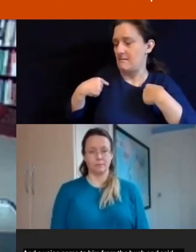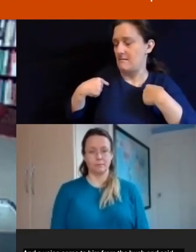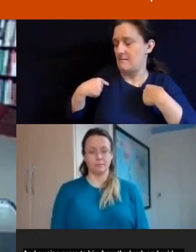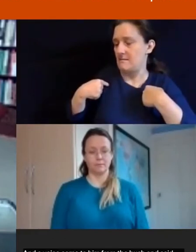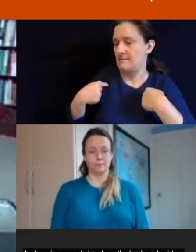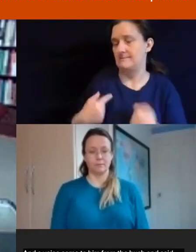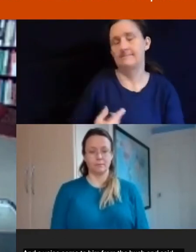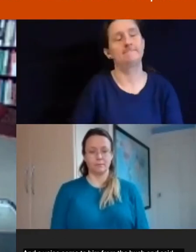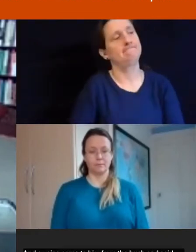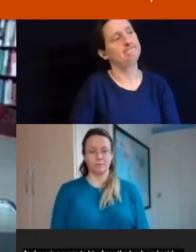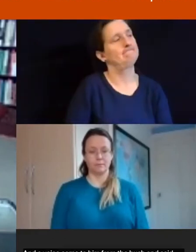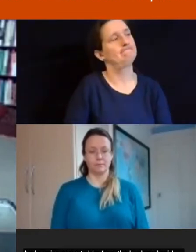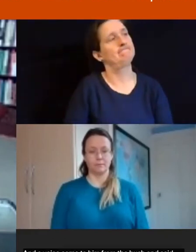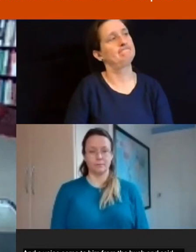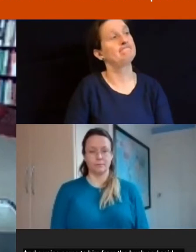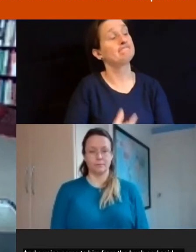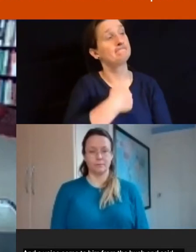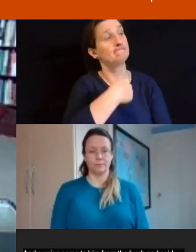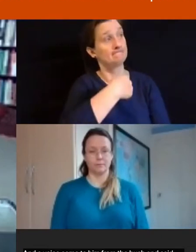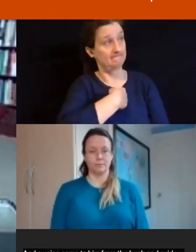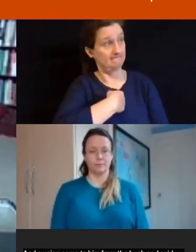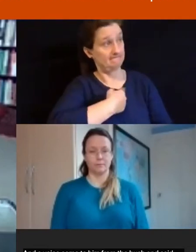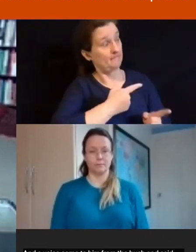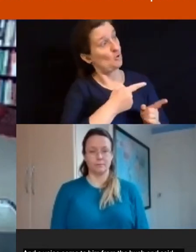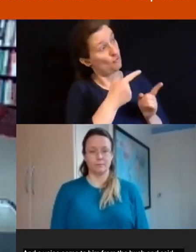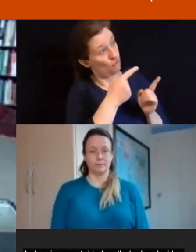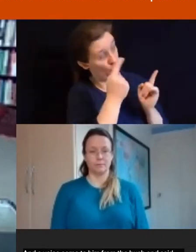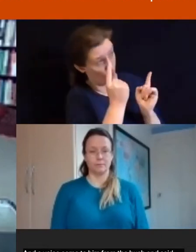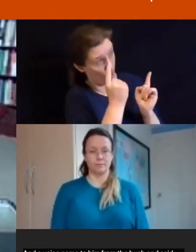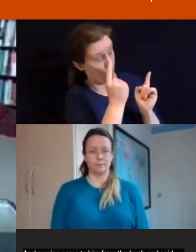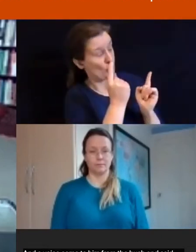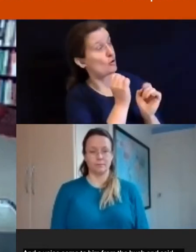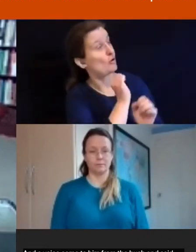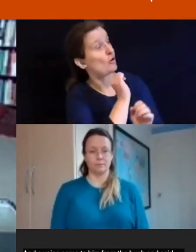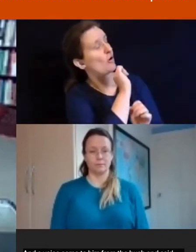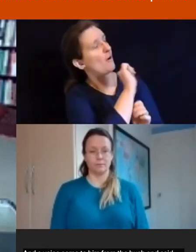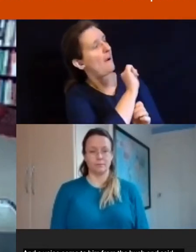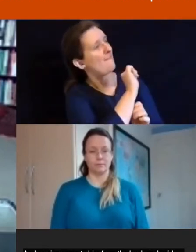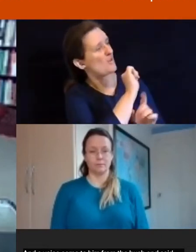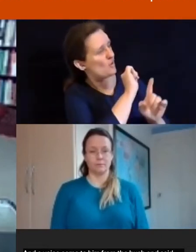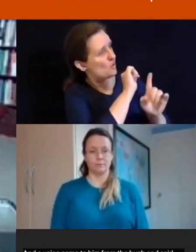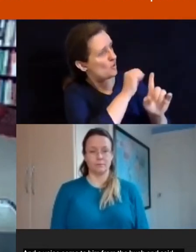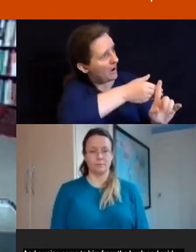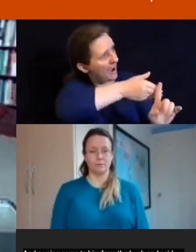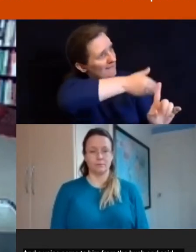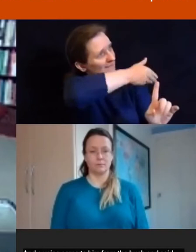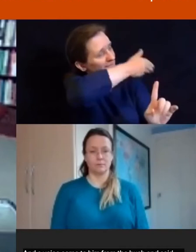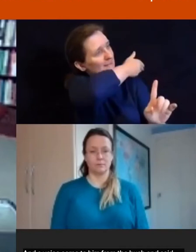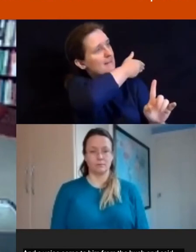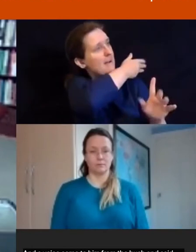And the voice said, "I am the God of your ancestors, of